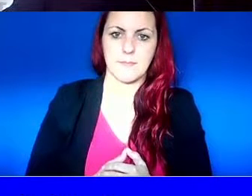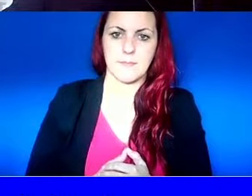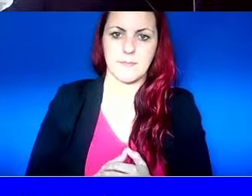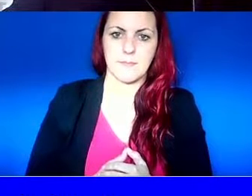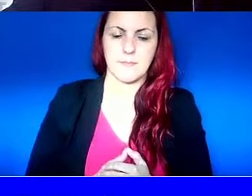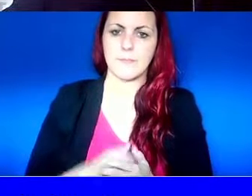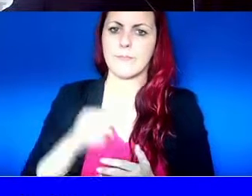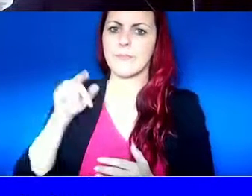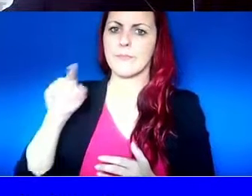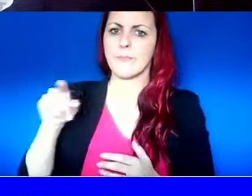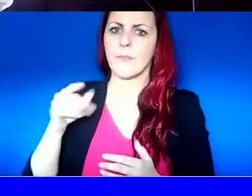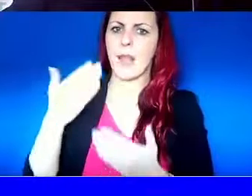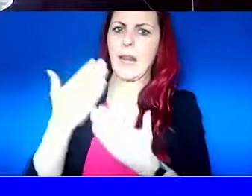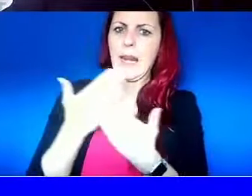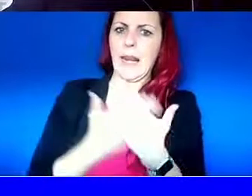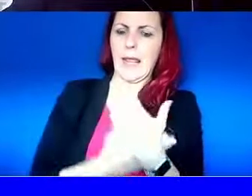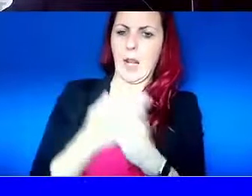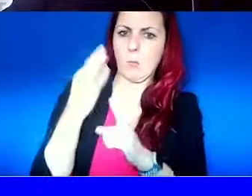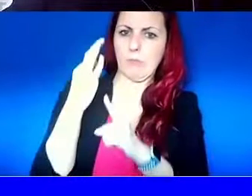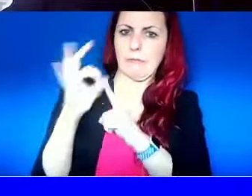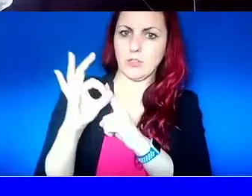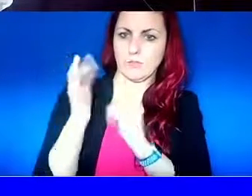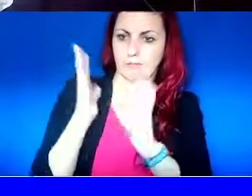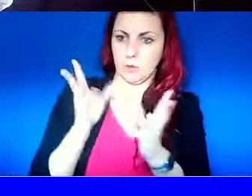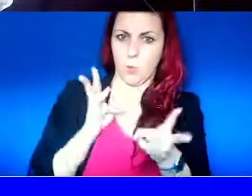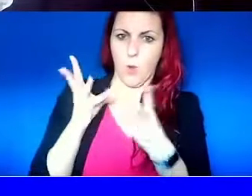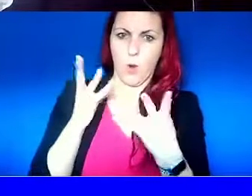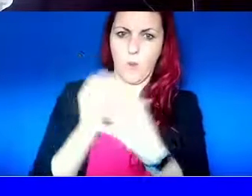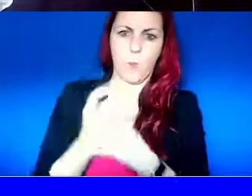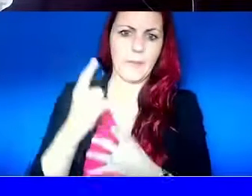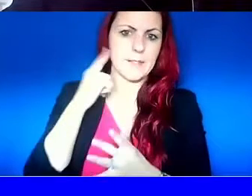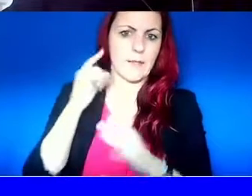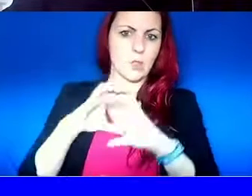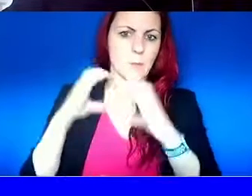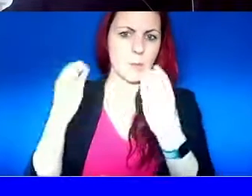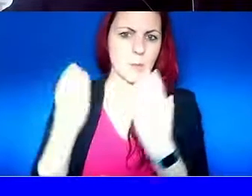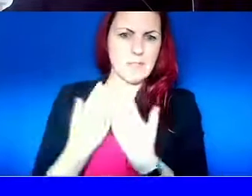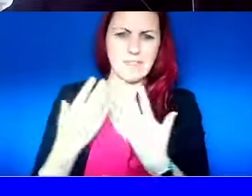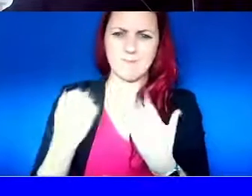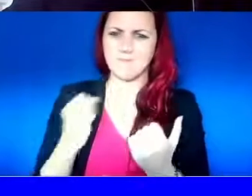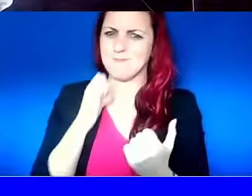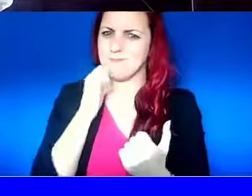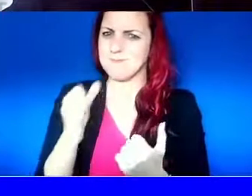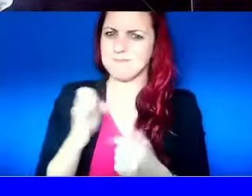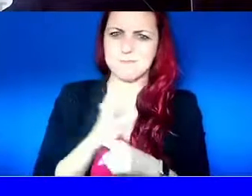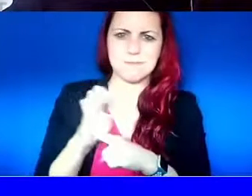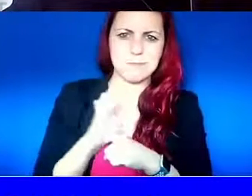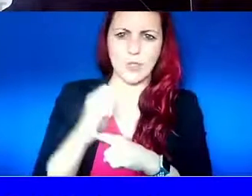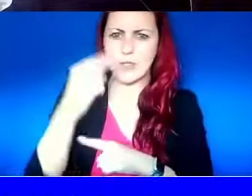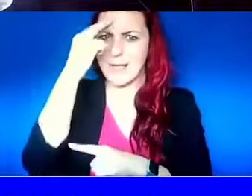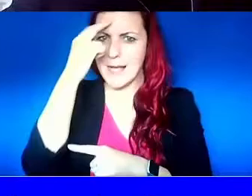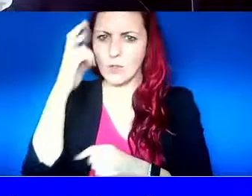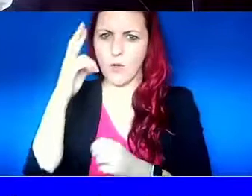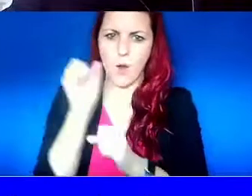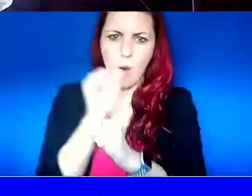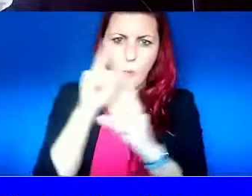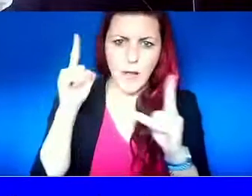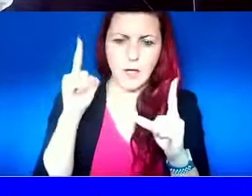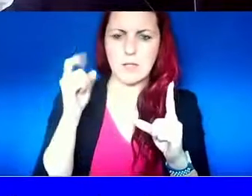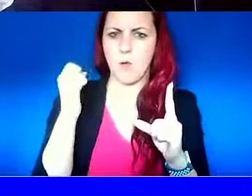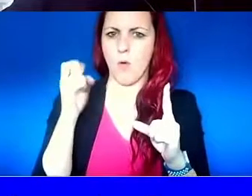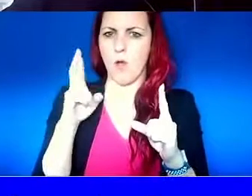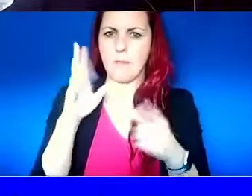Where legal professionals were working with deaf people, there was a lack of understanding and awareness or